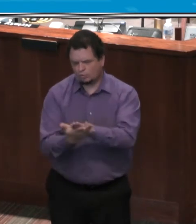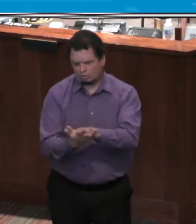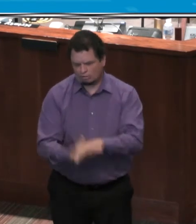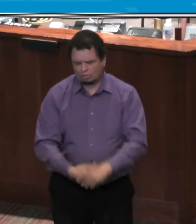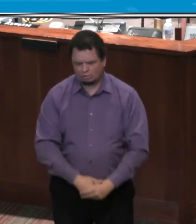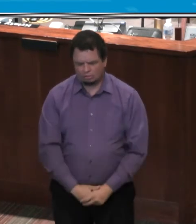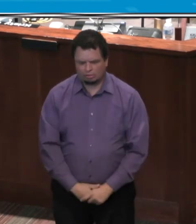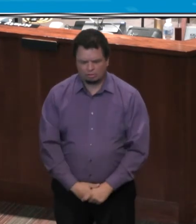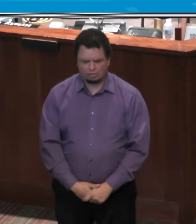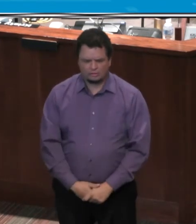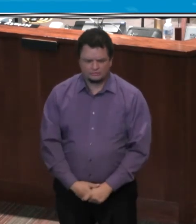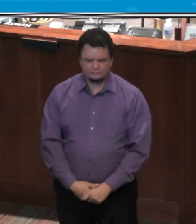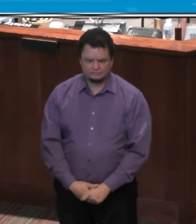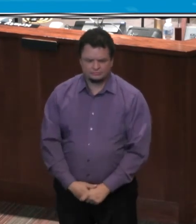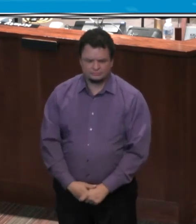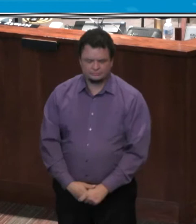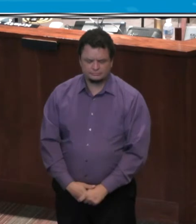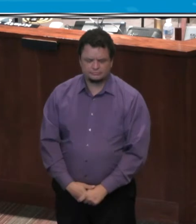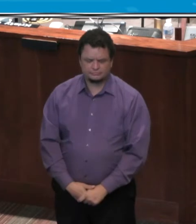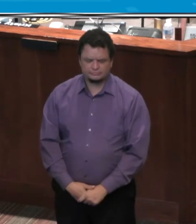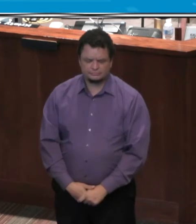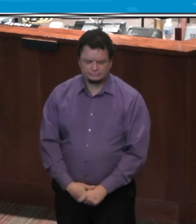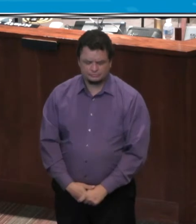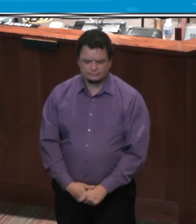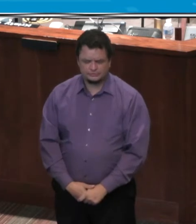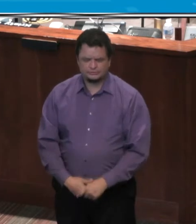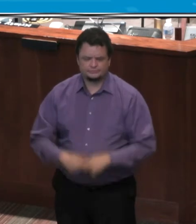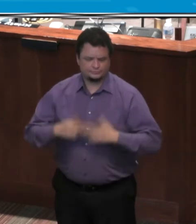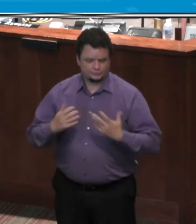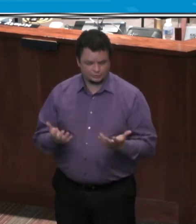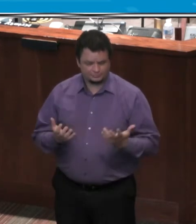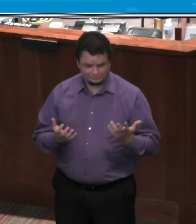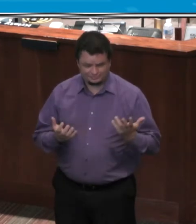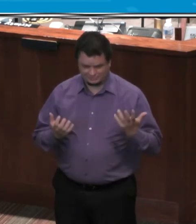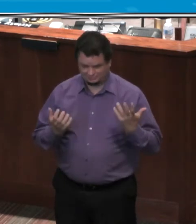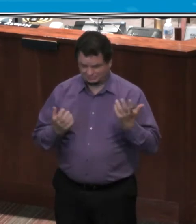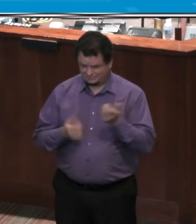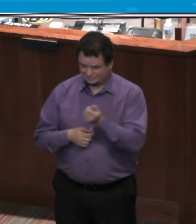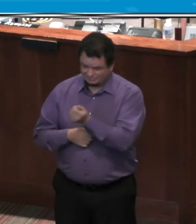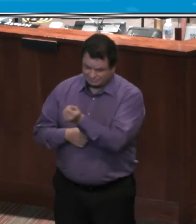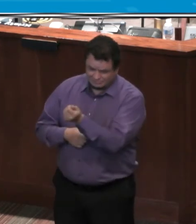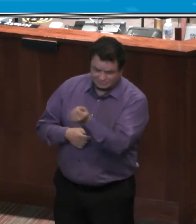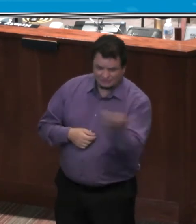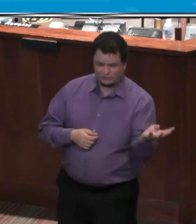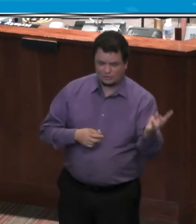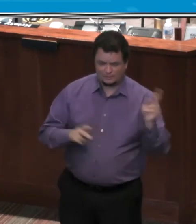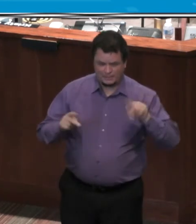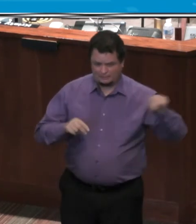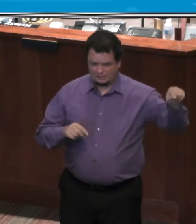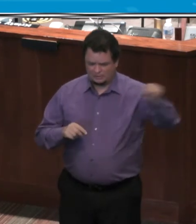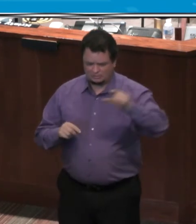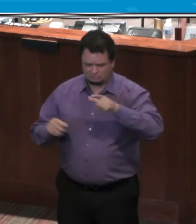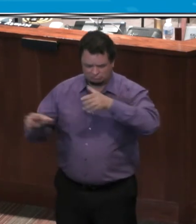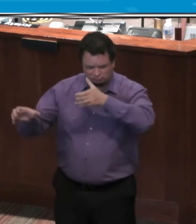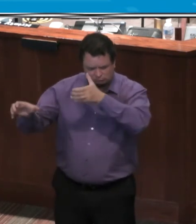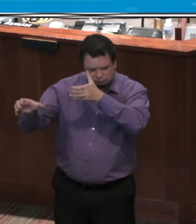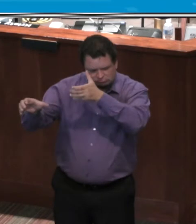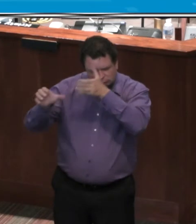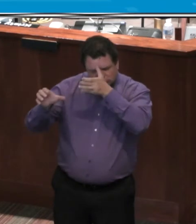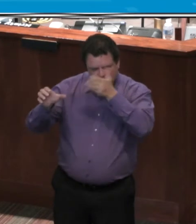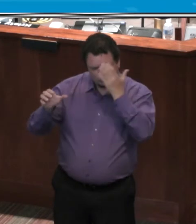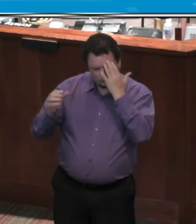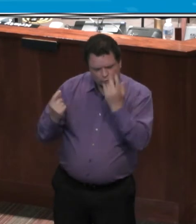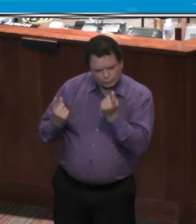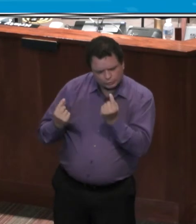And so we were able to give them a lot of information from the public health side, but they were able to talk to us about implementation, the concerns that they